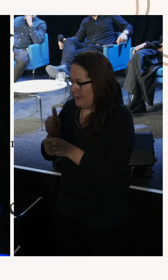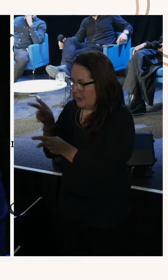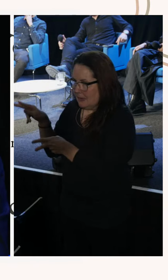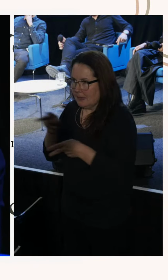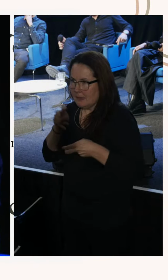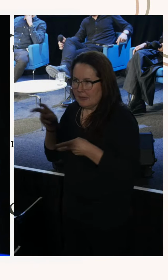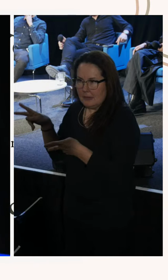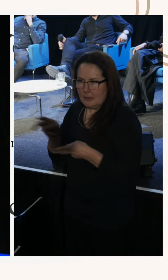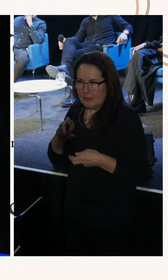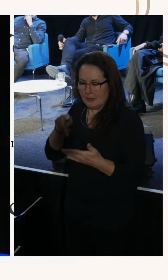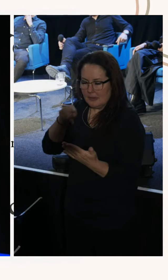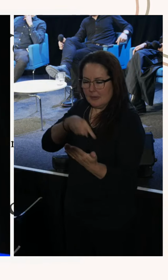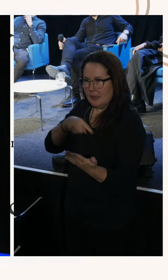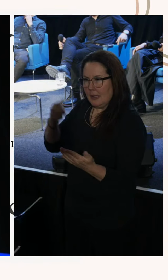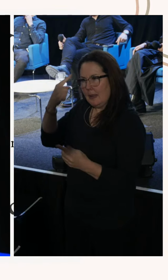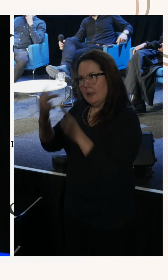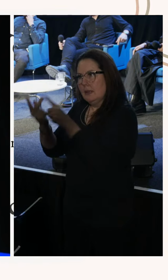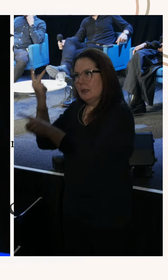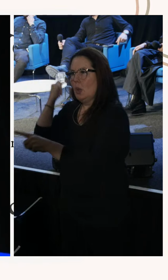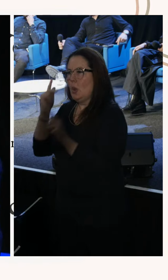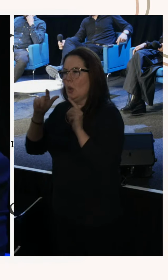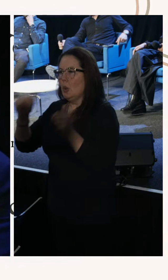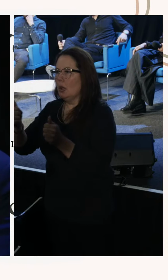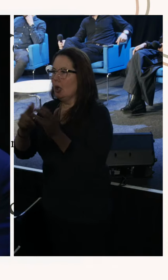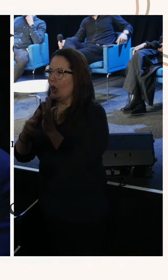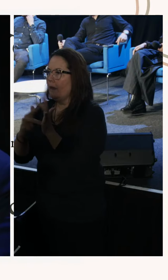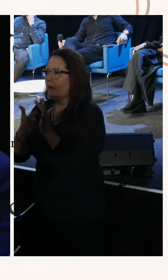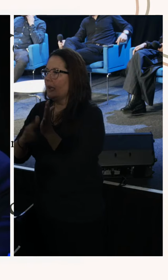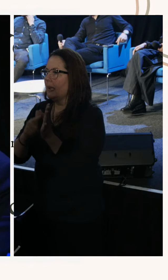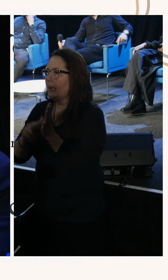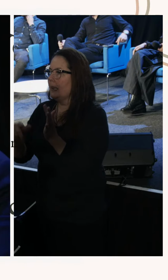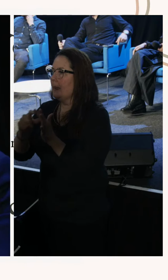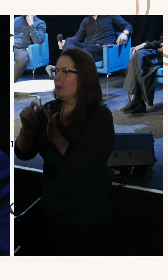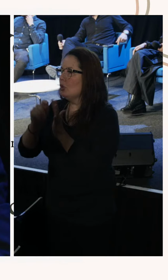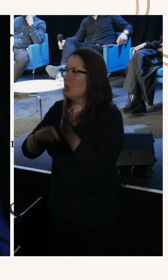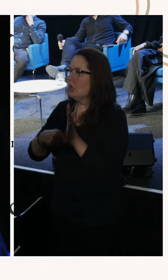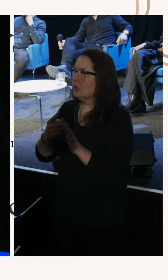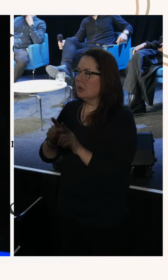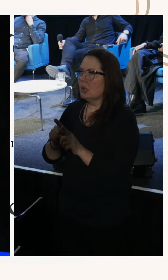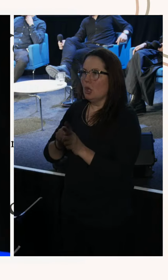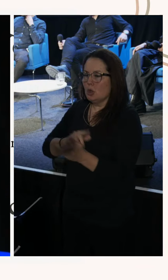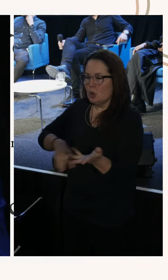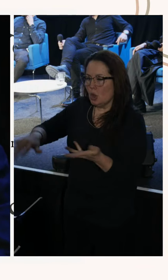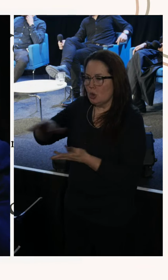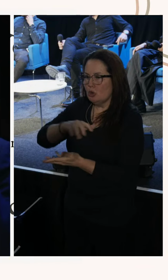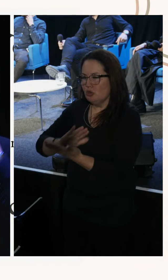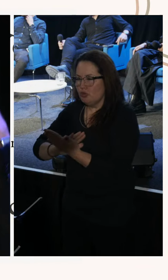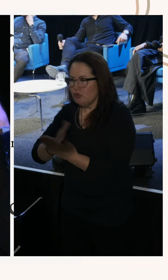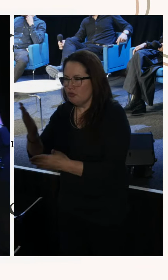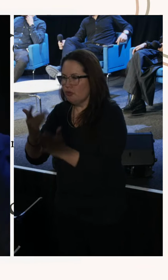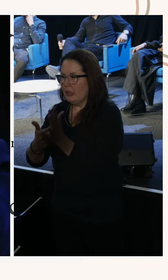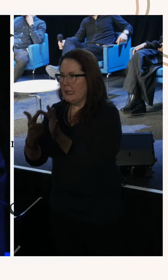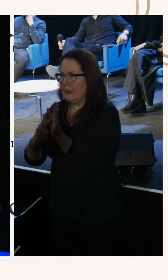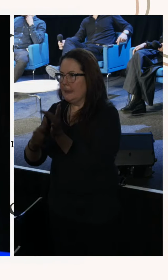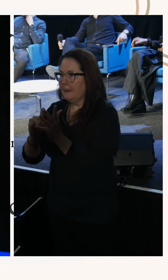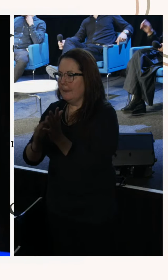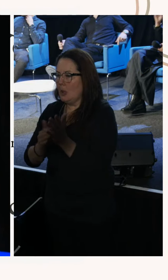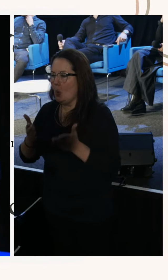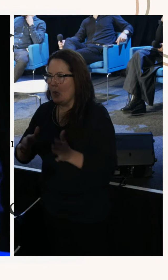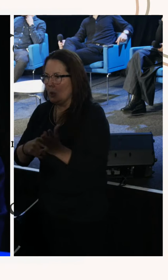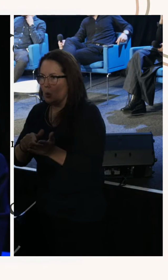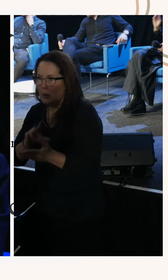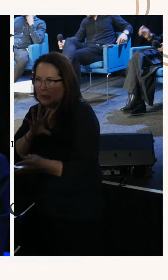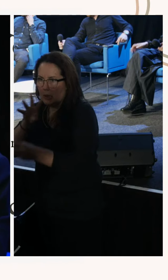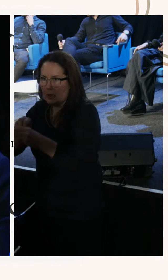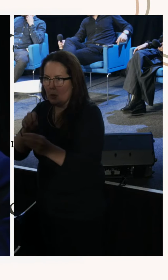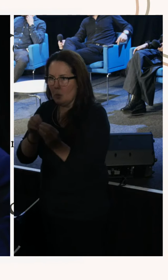think back to the early Overland project and the idea of, say, social realism as a way of engaging with